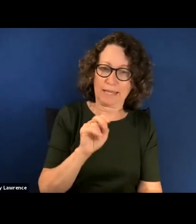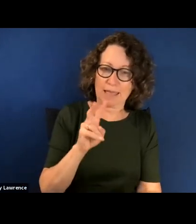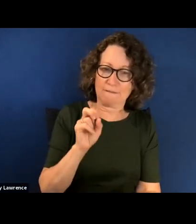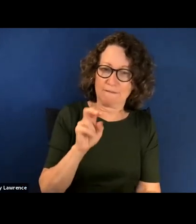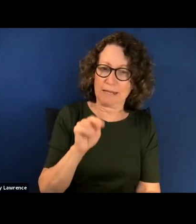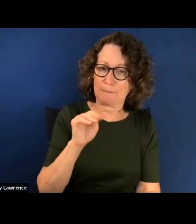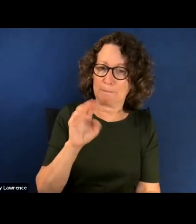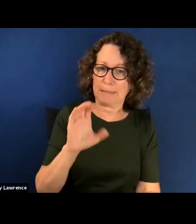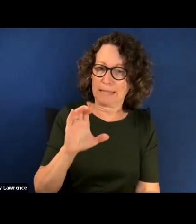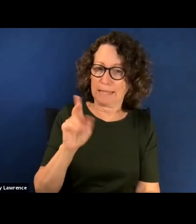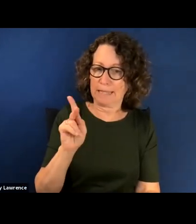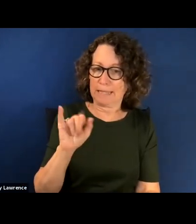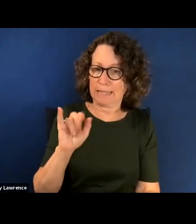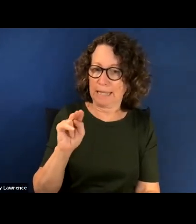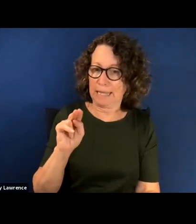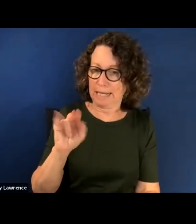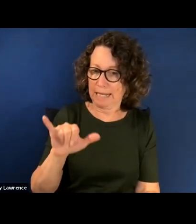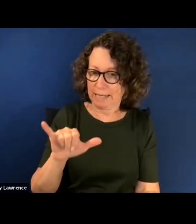McKemmy.